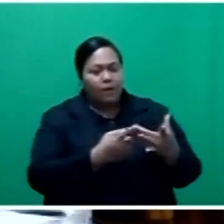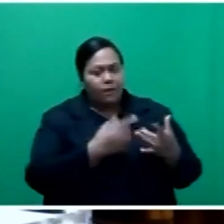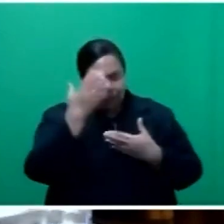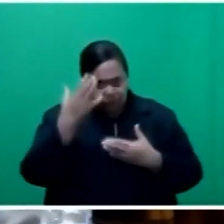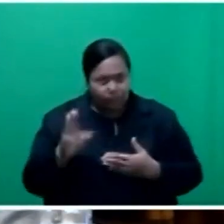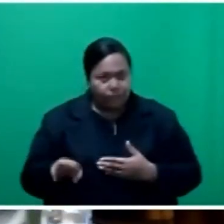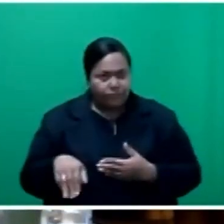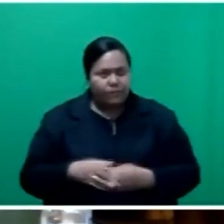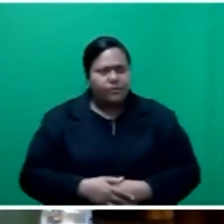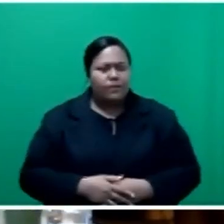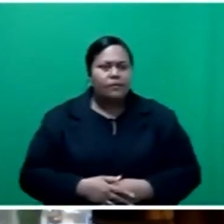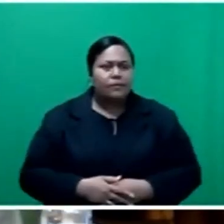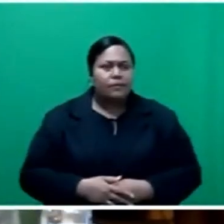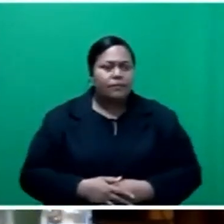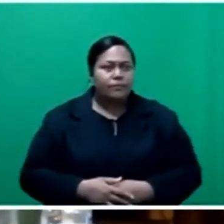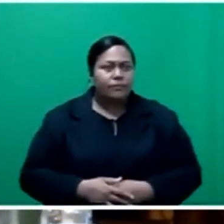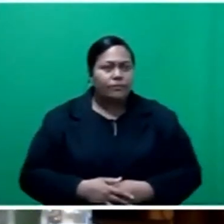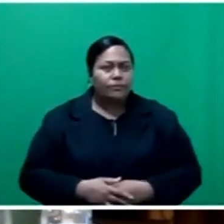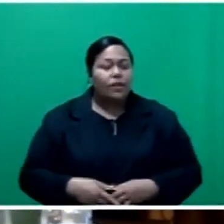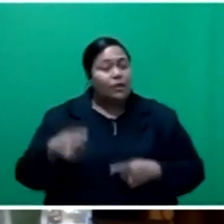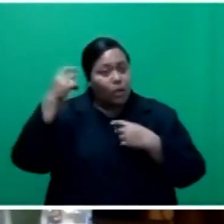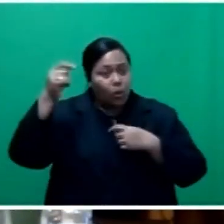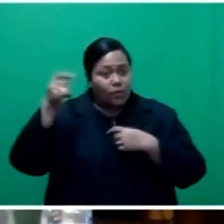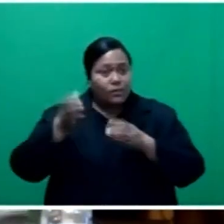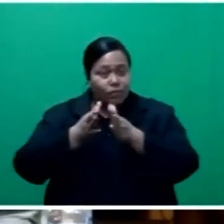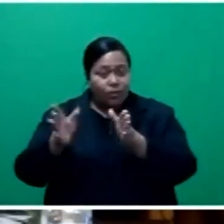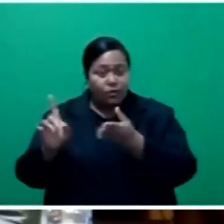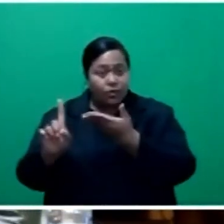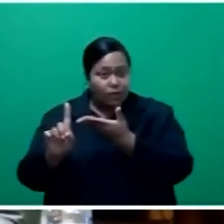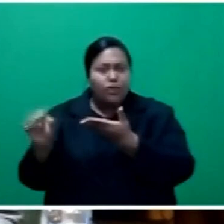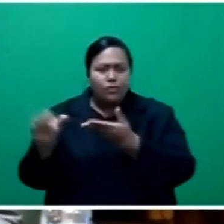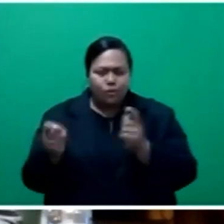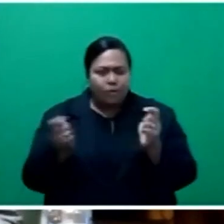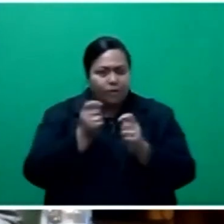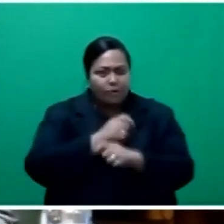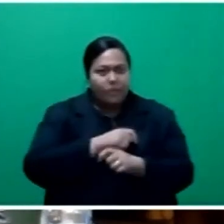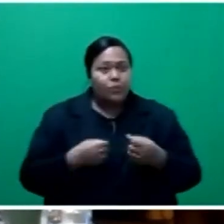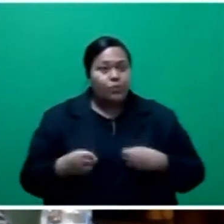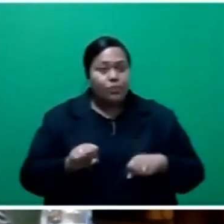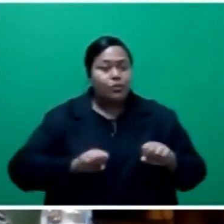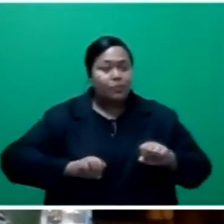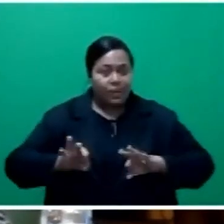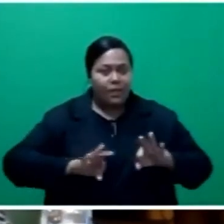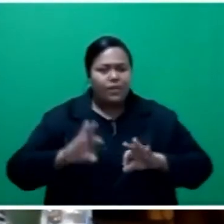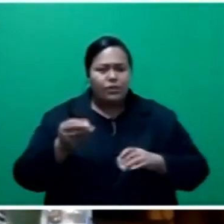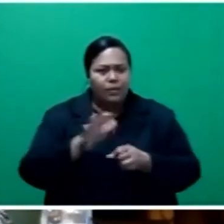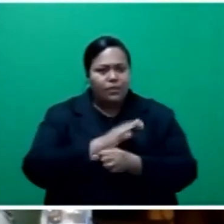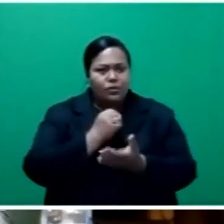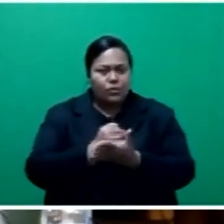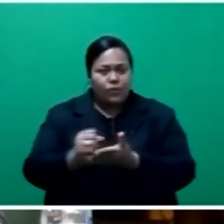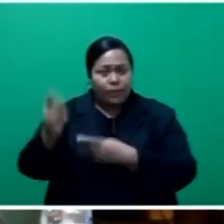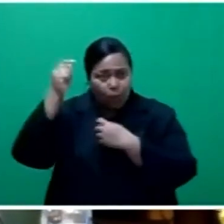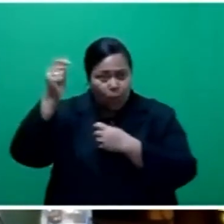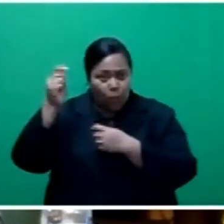side were talking about. It says, the Auditor General to amend the strategic plan to ensure that its audit mandate is not disrupted due